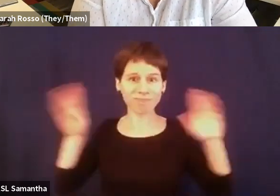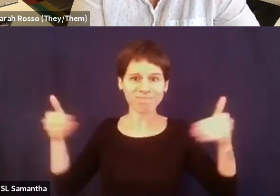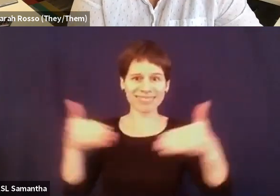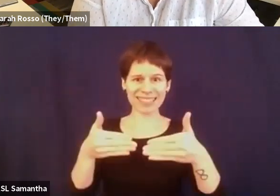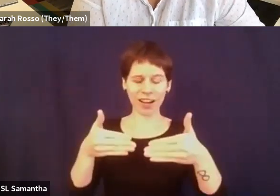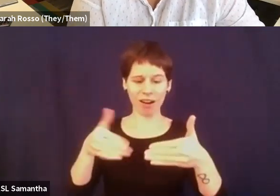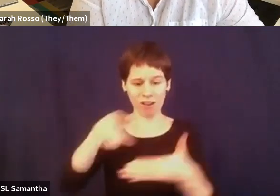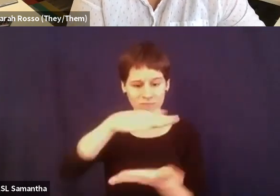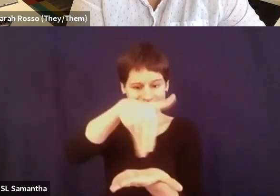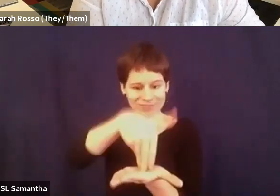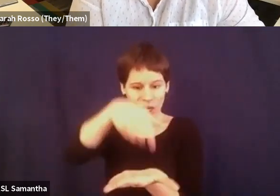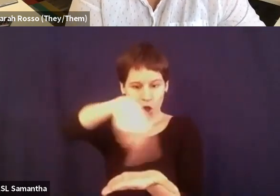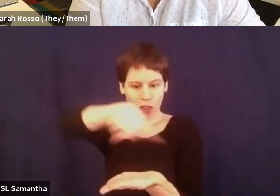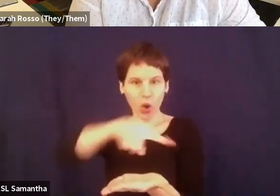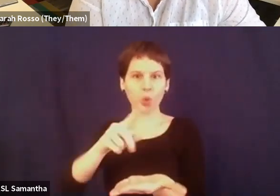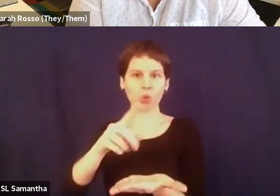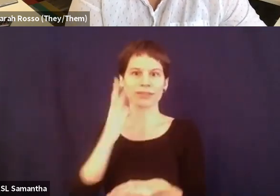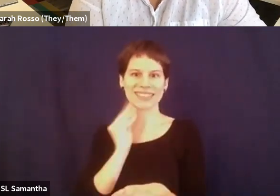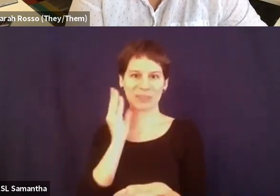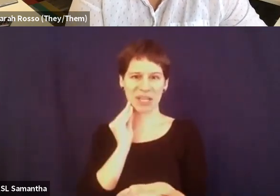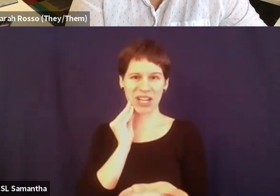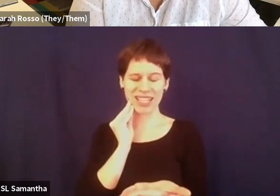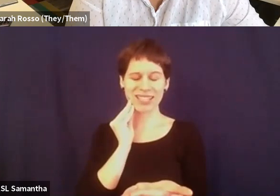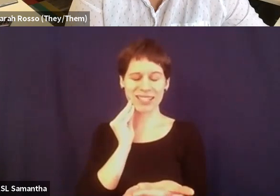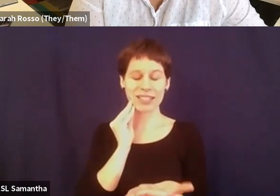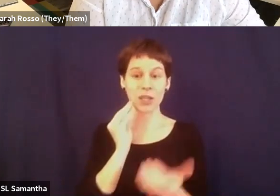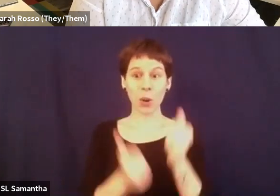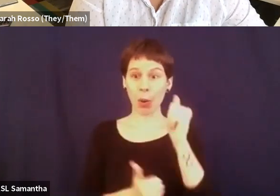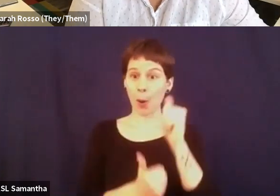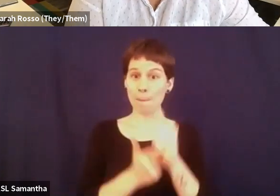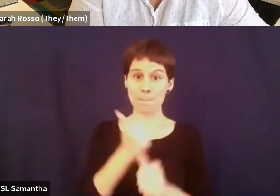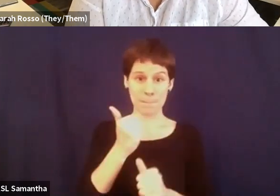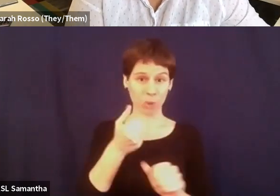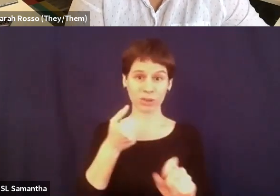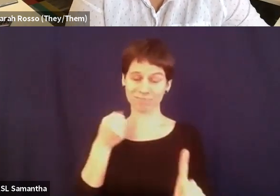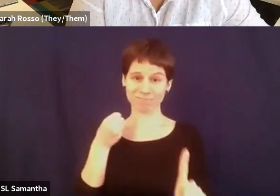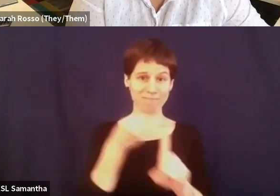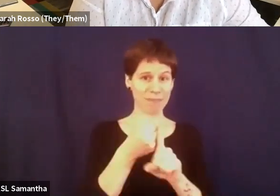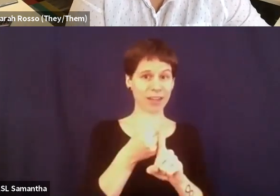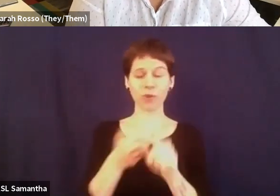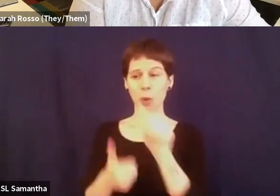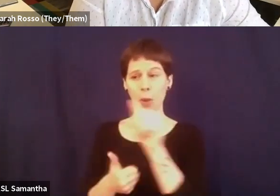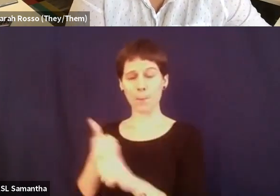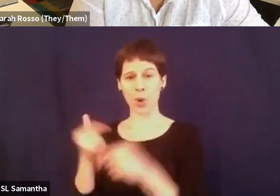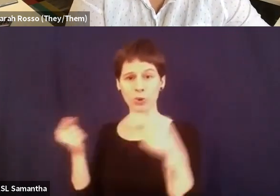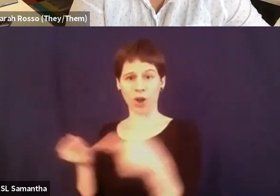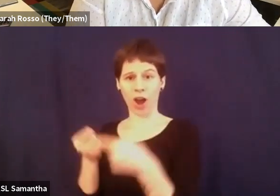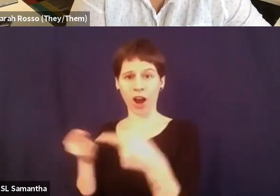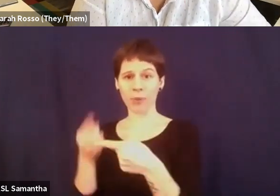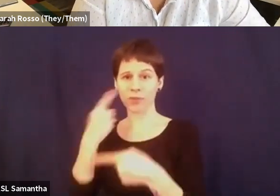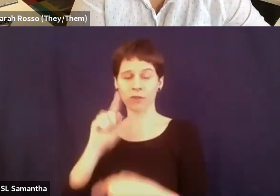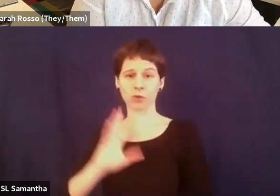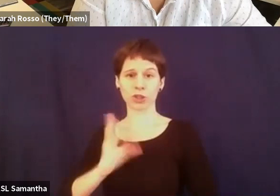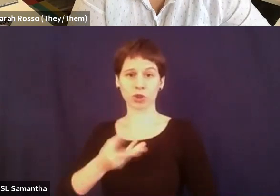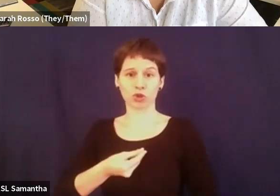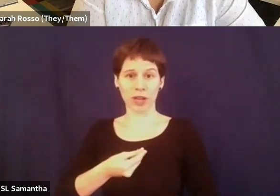if we look at the disparities that exist, they're most impactful and most harmful to queer and trans youth of color, right?